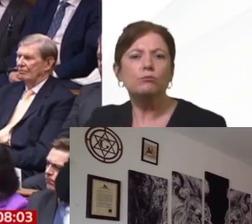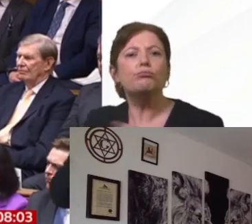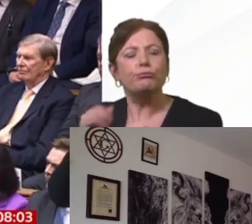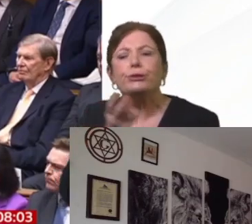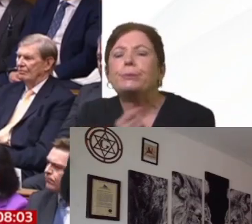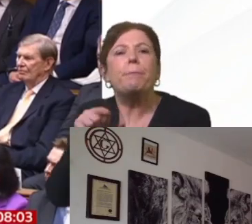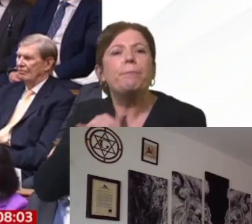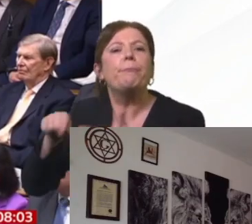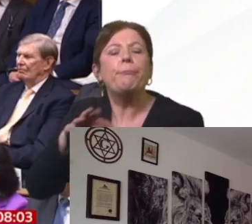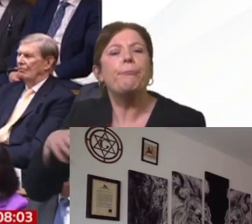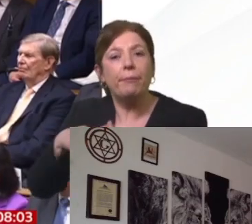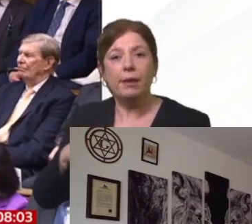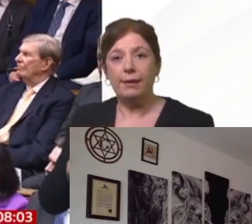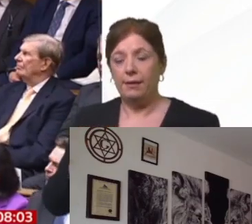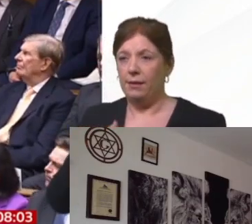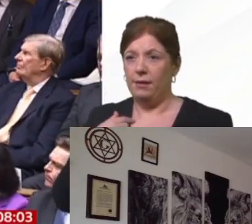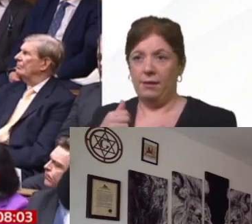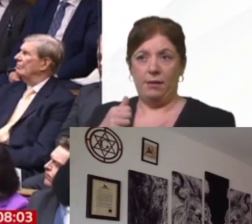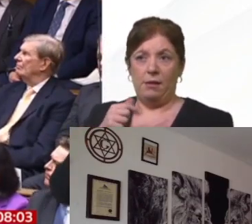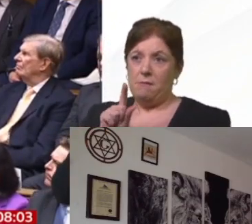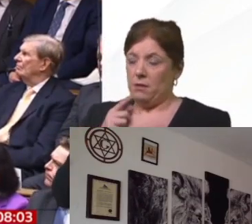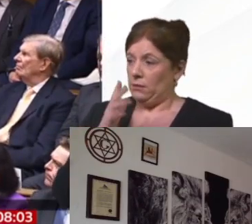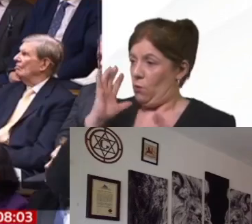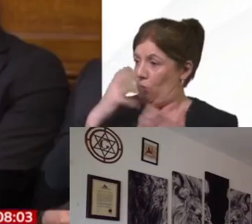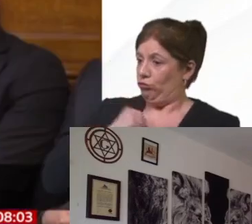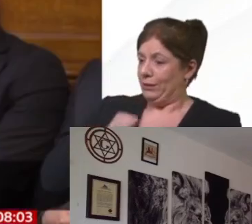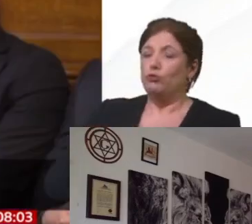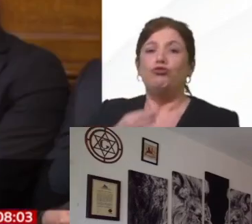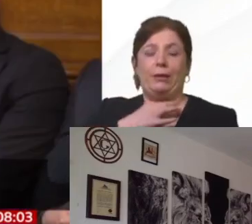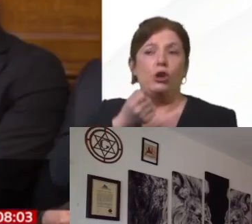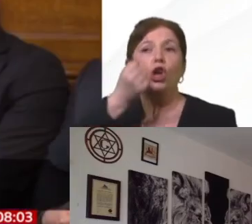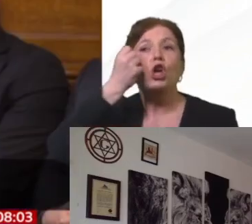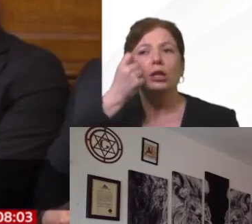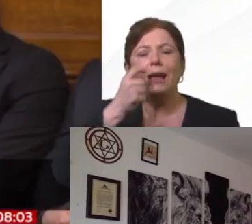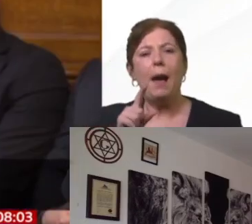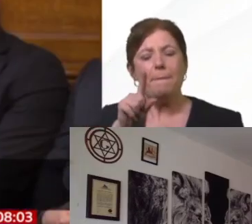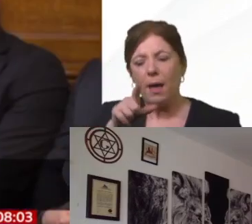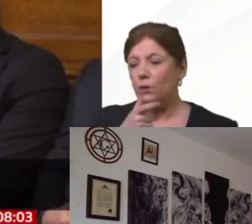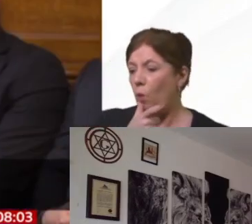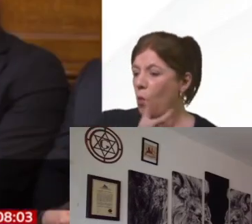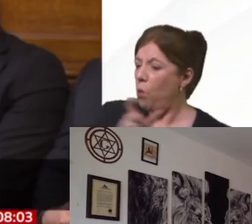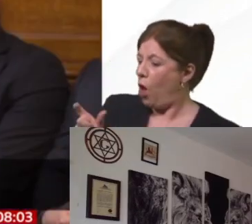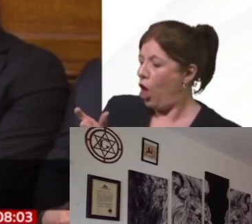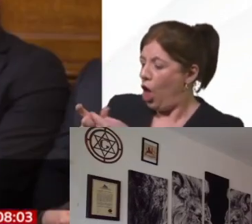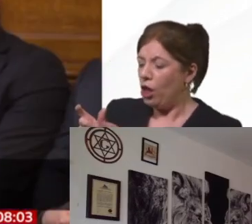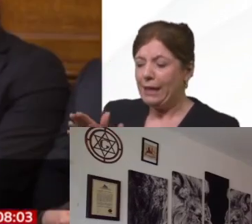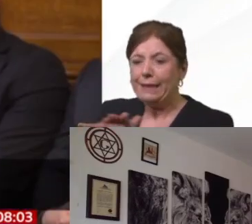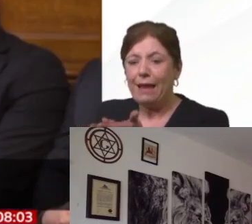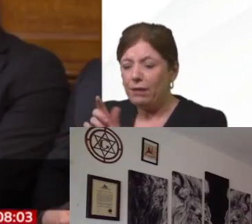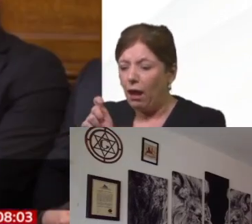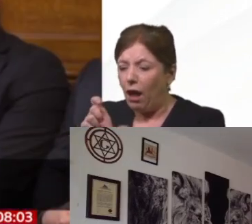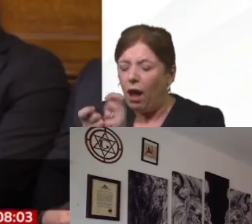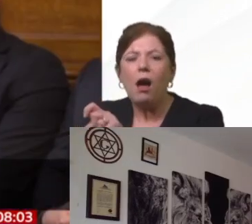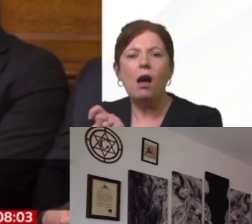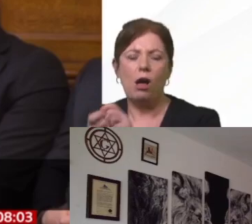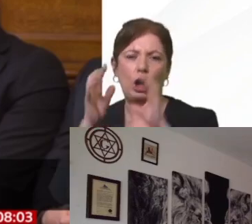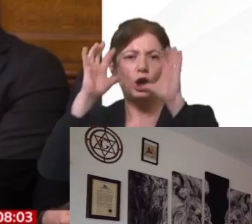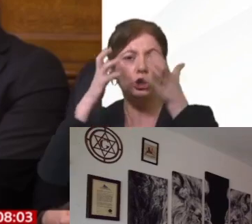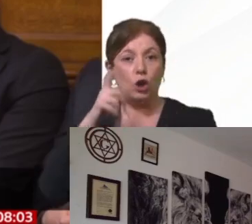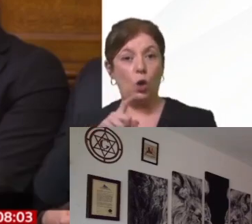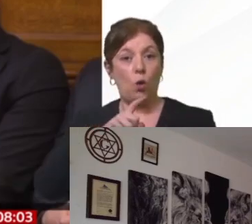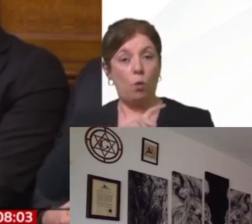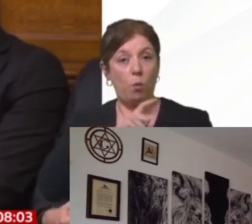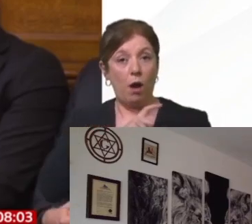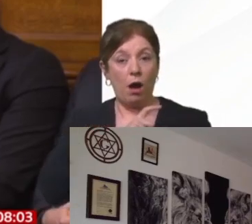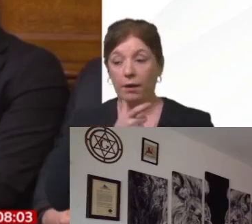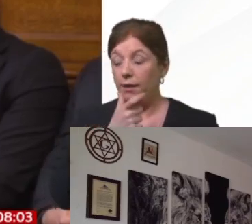must urgently address this. But reports that the government wishes to broaden the definition of extremism are concerning, because in separating the